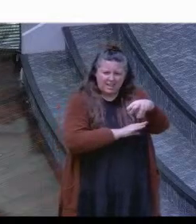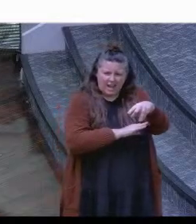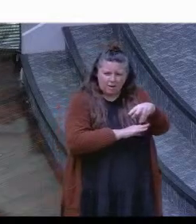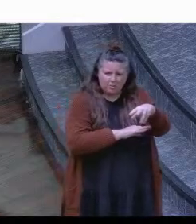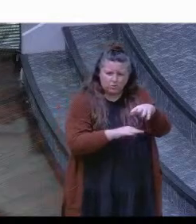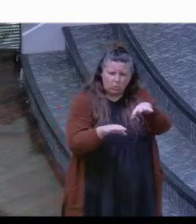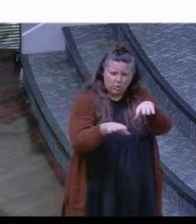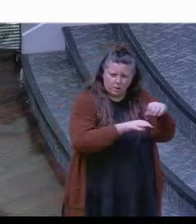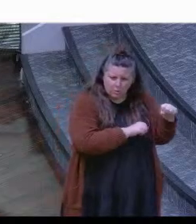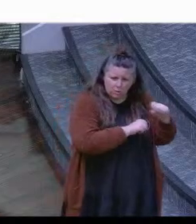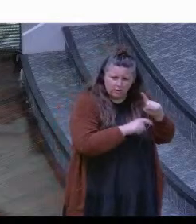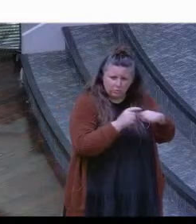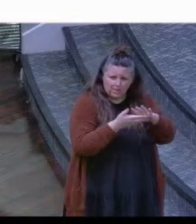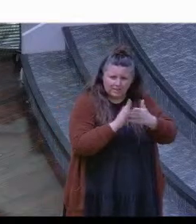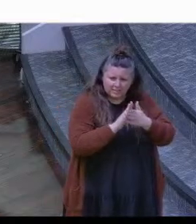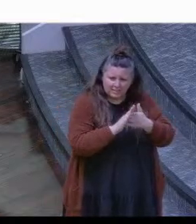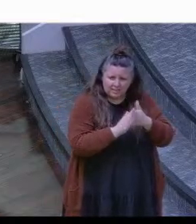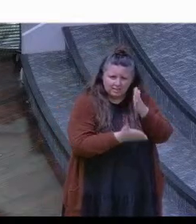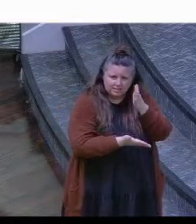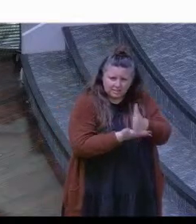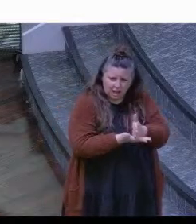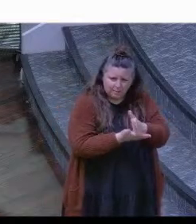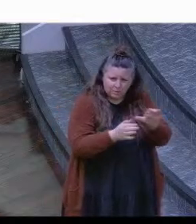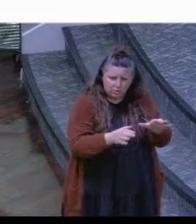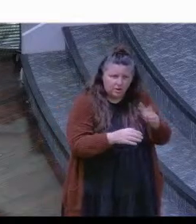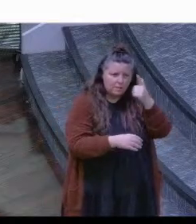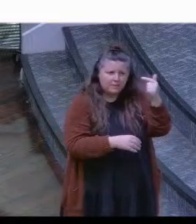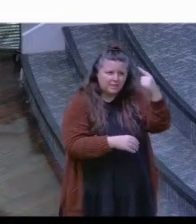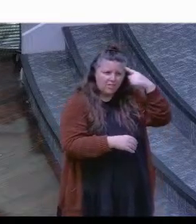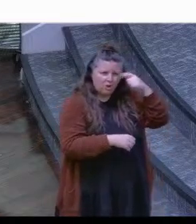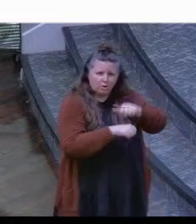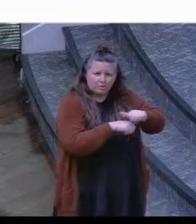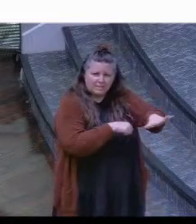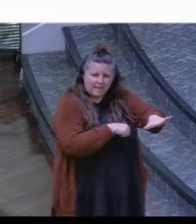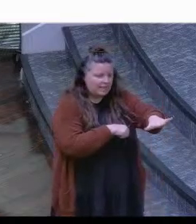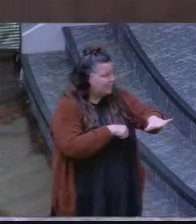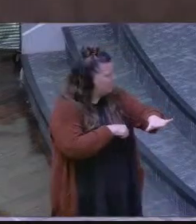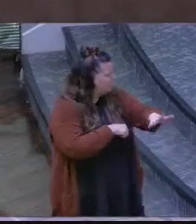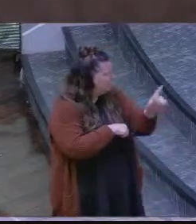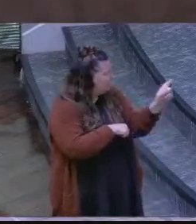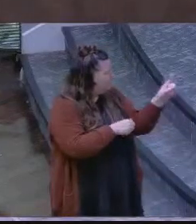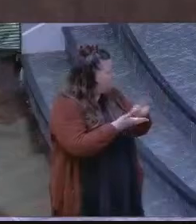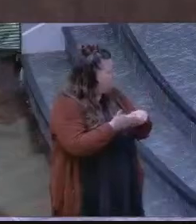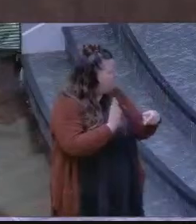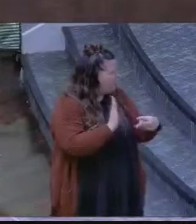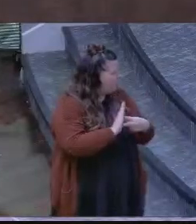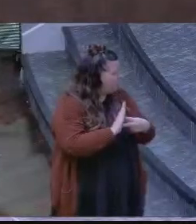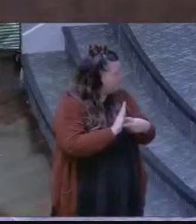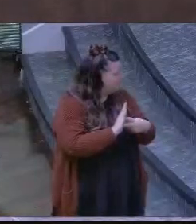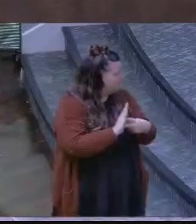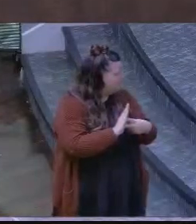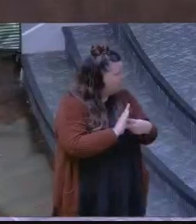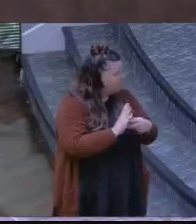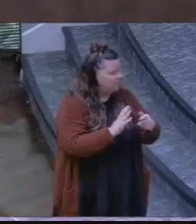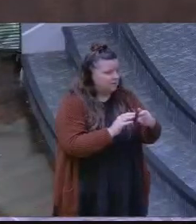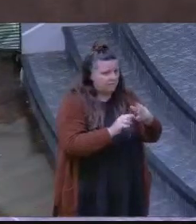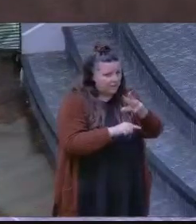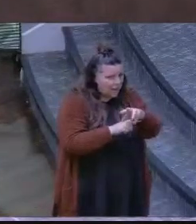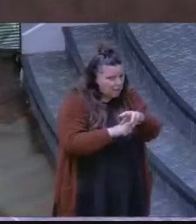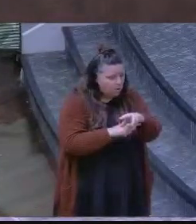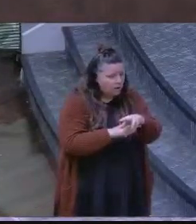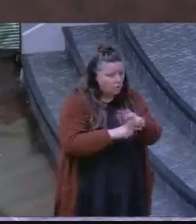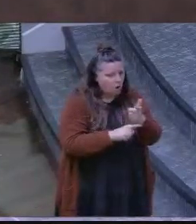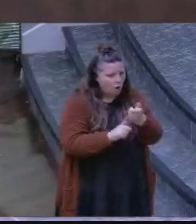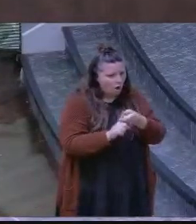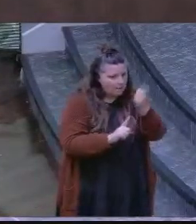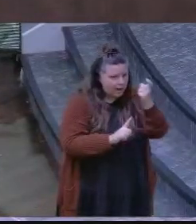stopped enforcing it? Because wasn't it sending, I mean, the whole purpose of accepting this whole thing with the camera thing was that it would